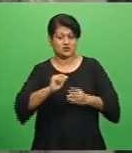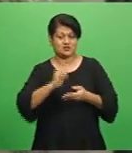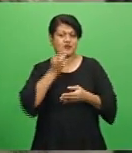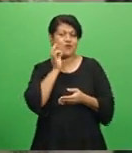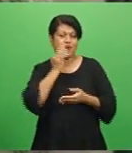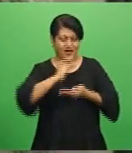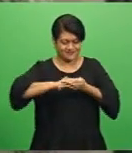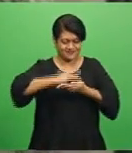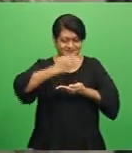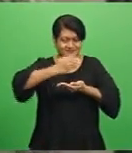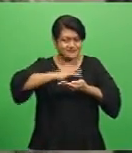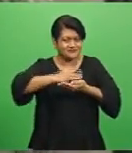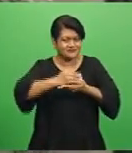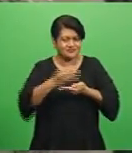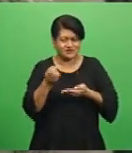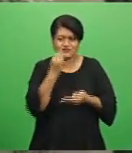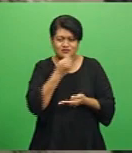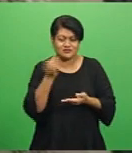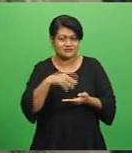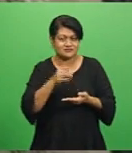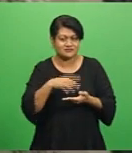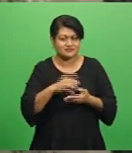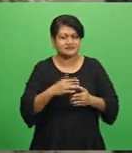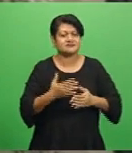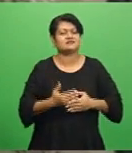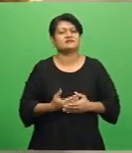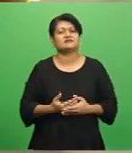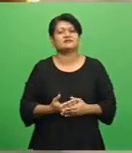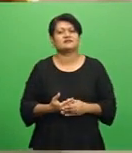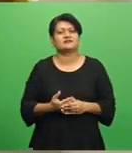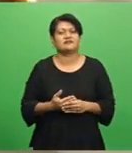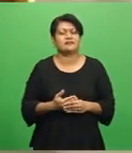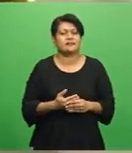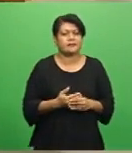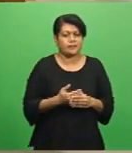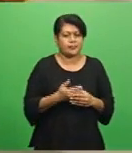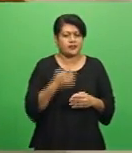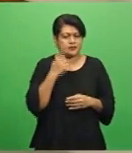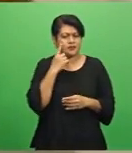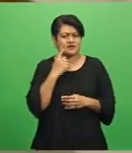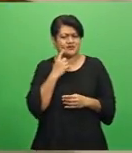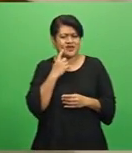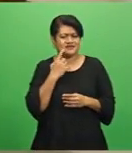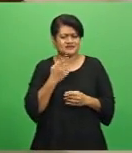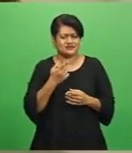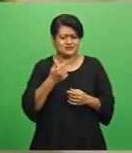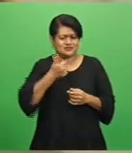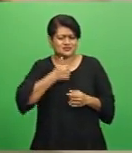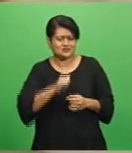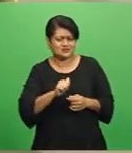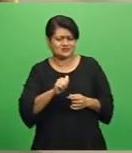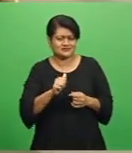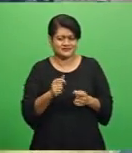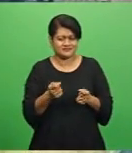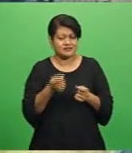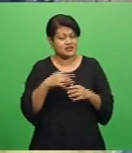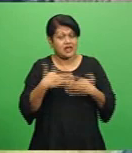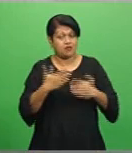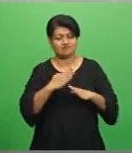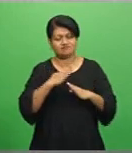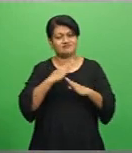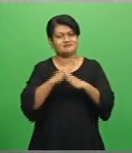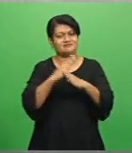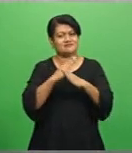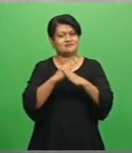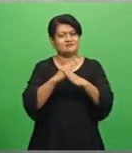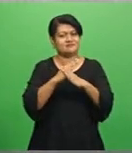is already underway regarding the ban, while the import of raw materials for manufacturing polystyrene products is already banned. This next